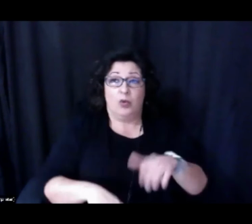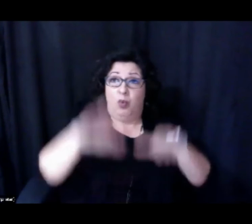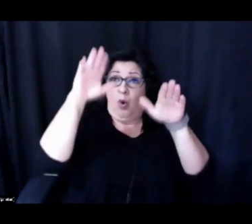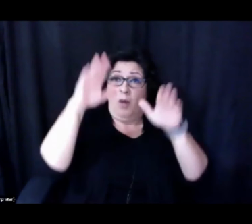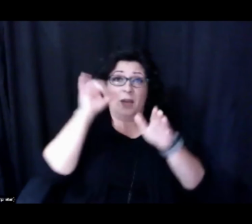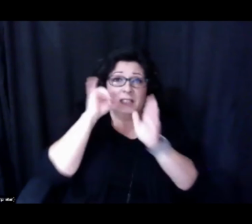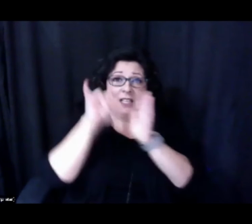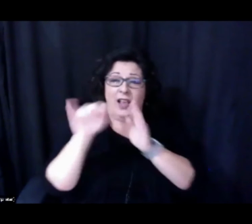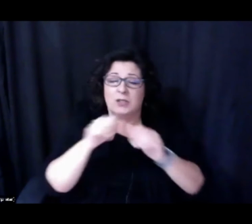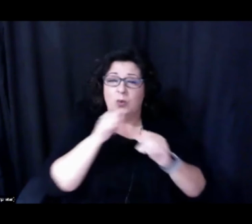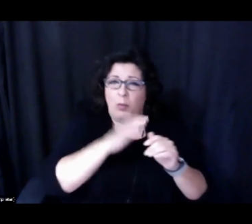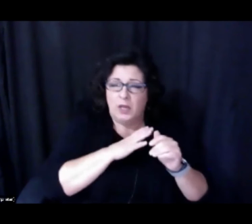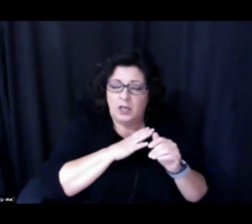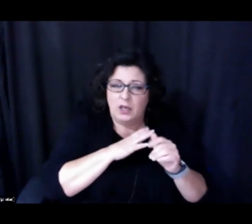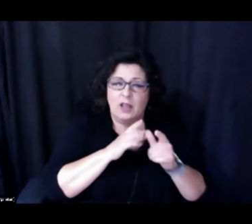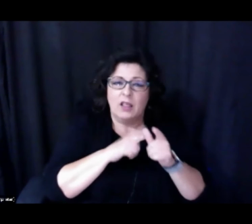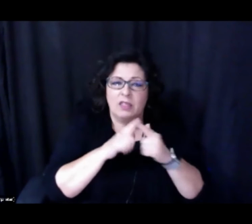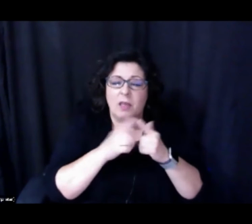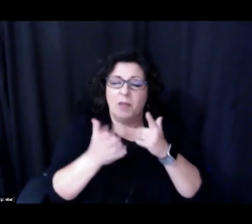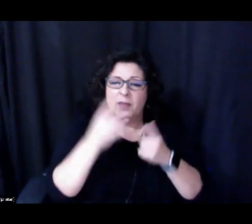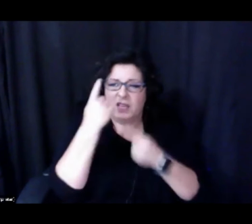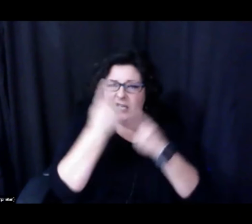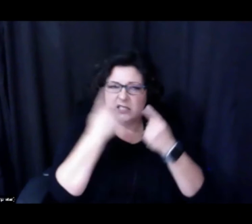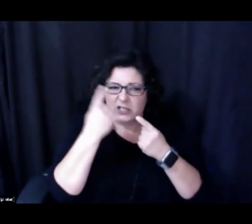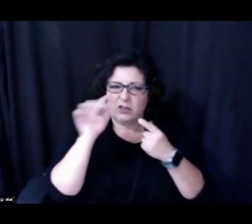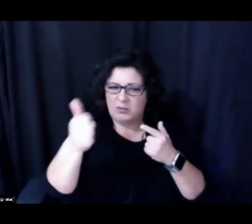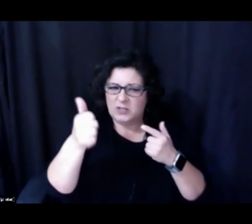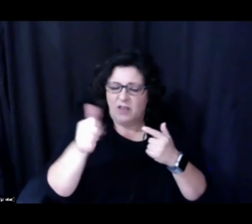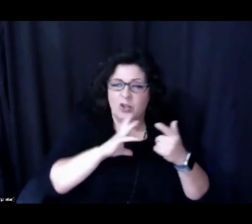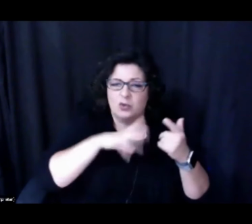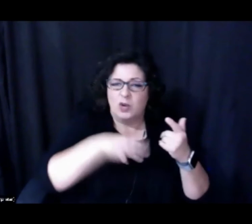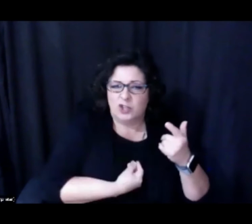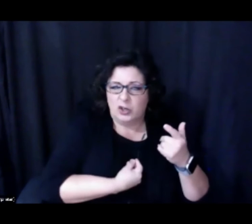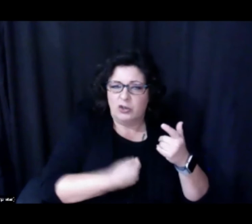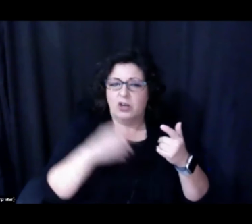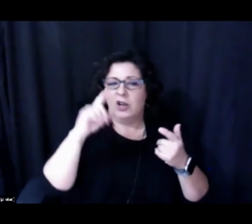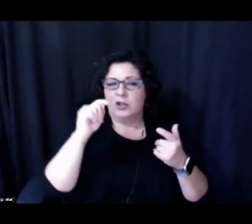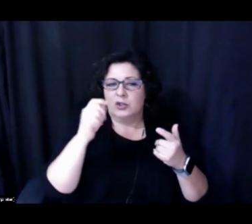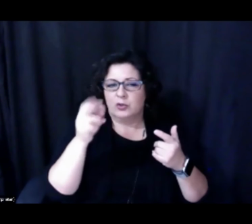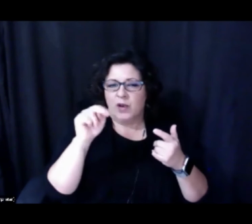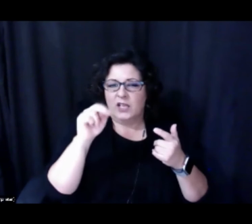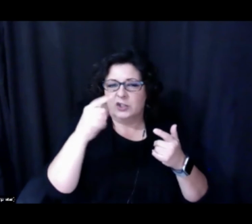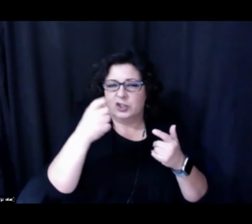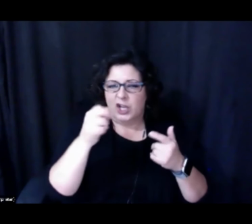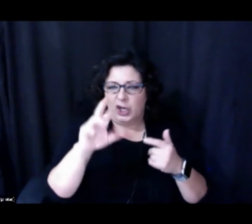then they might consider themselves trans or transgender.